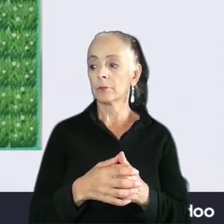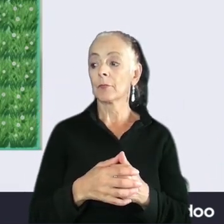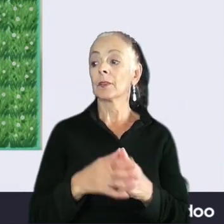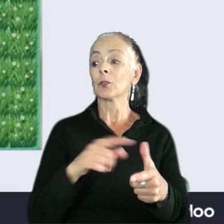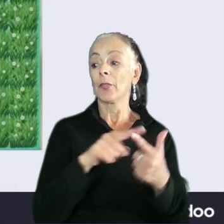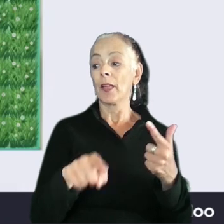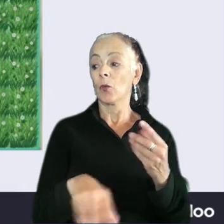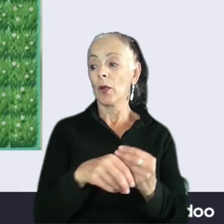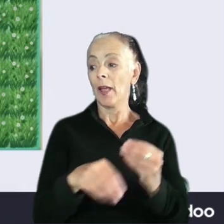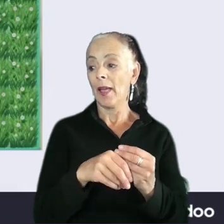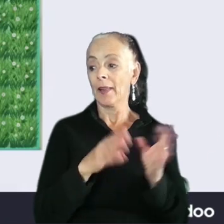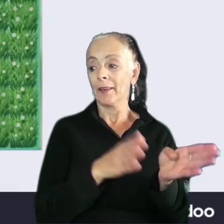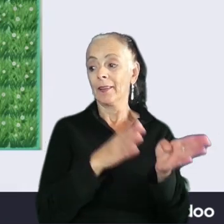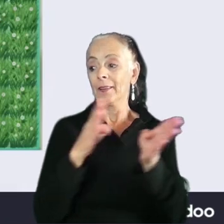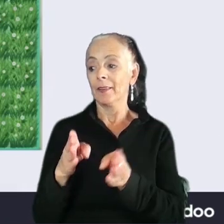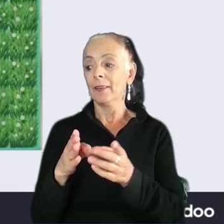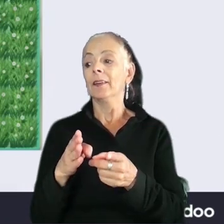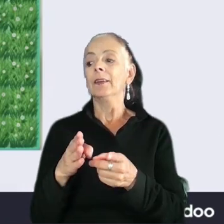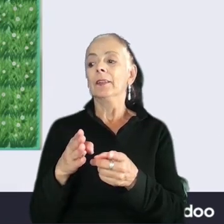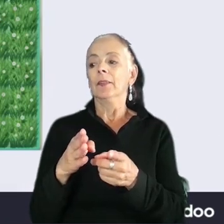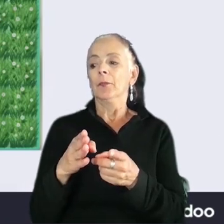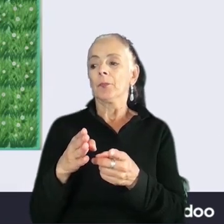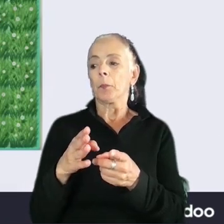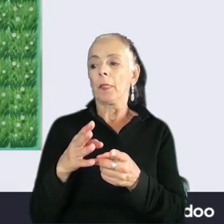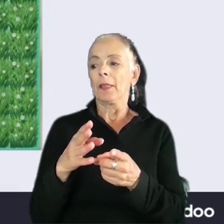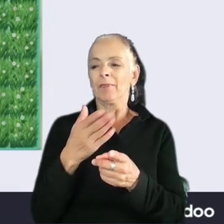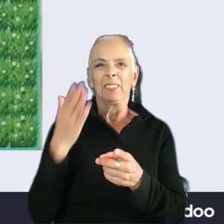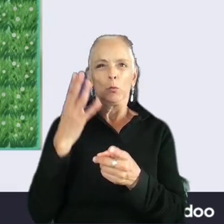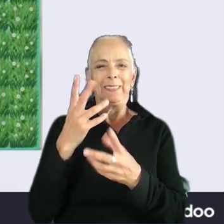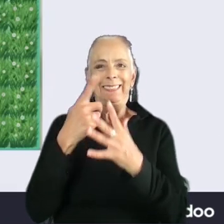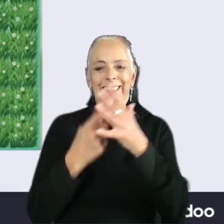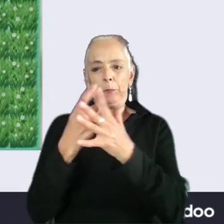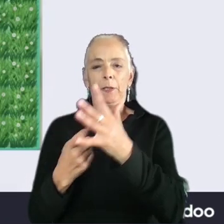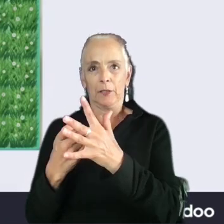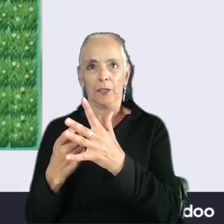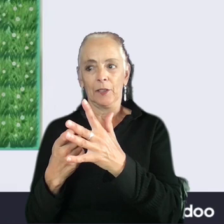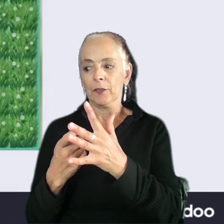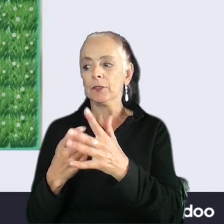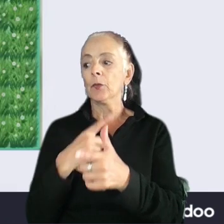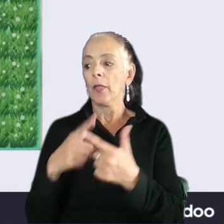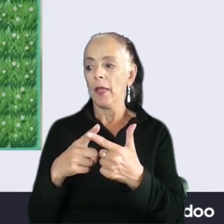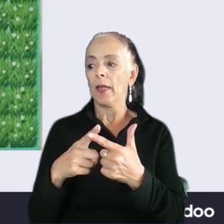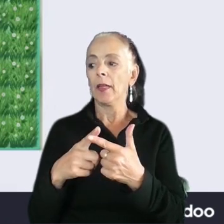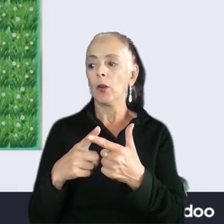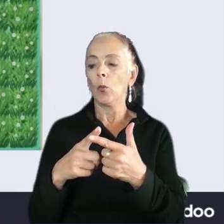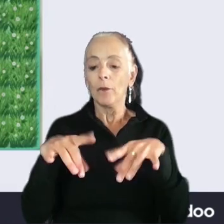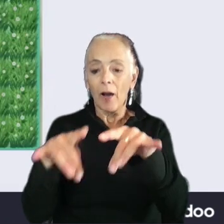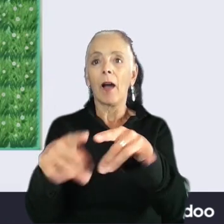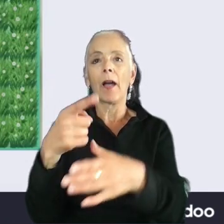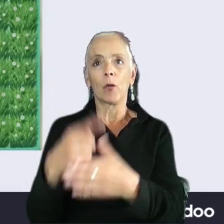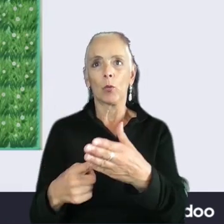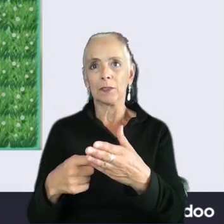we added weeds that disappear when you merge next to them. So it would progressively discover what is on the